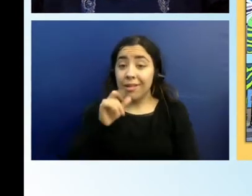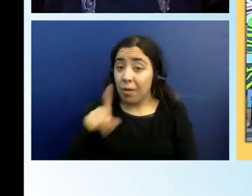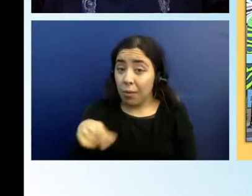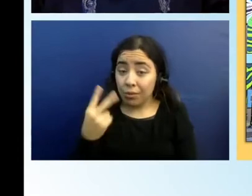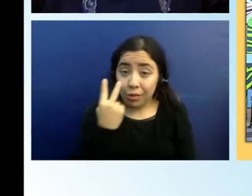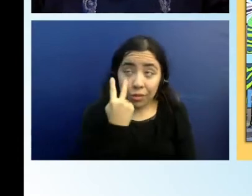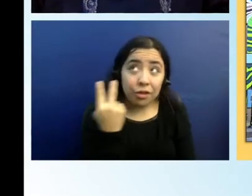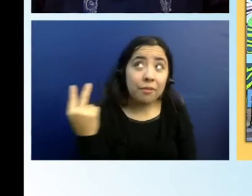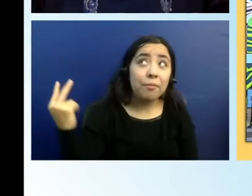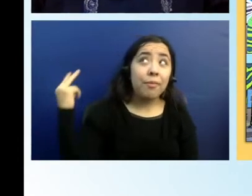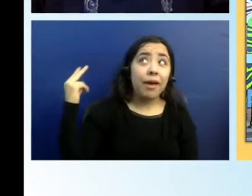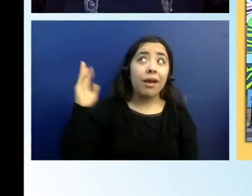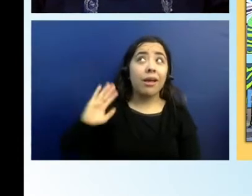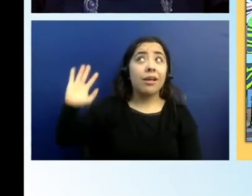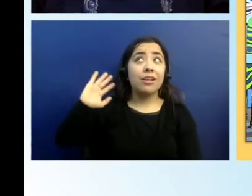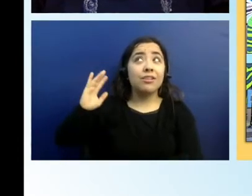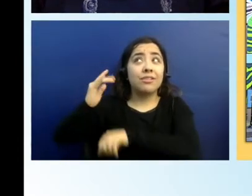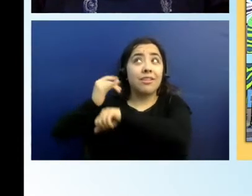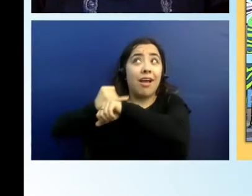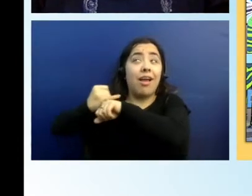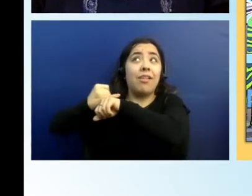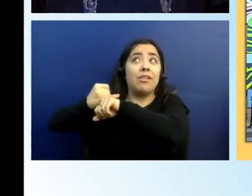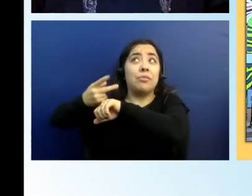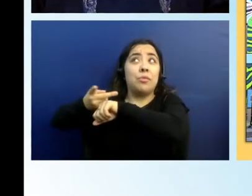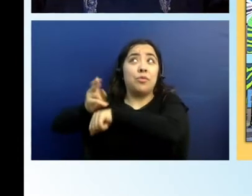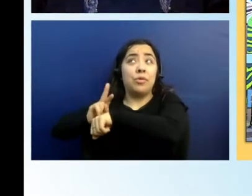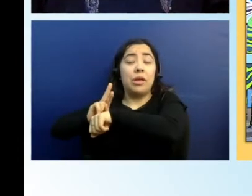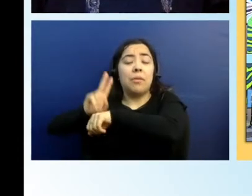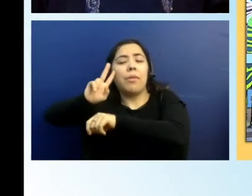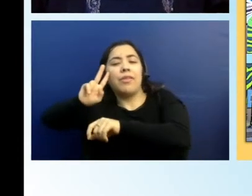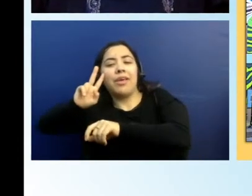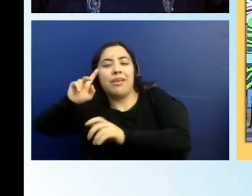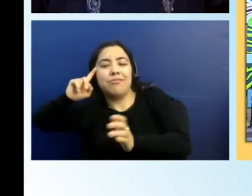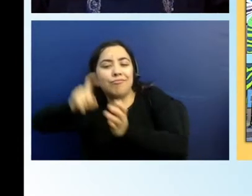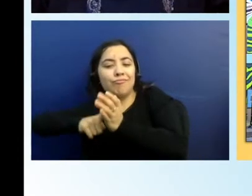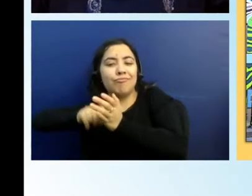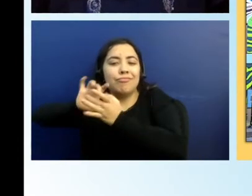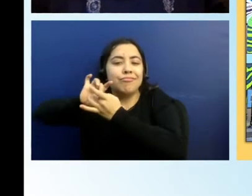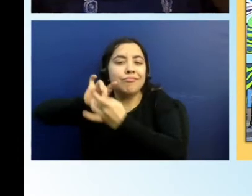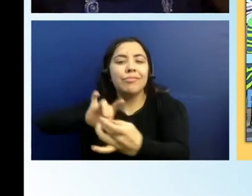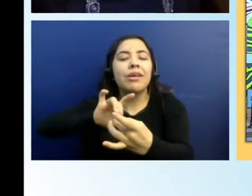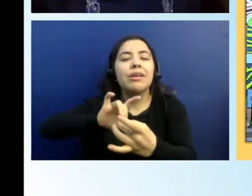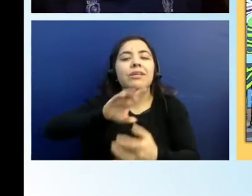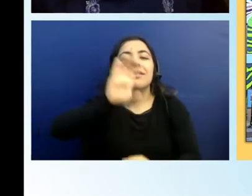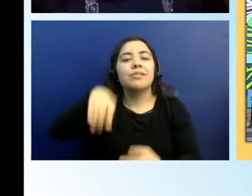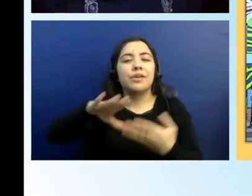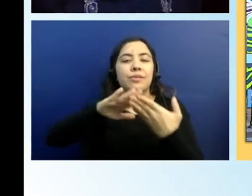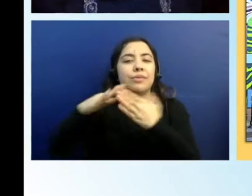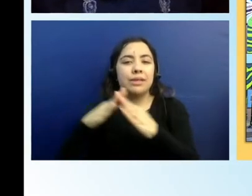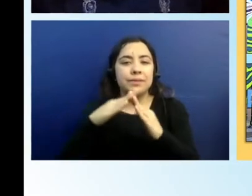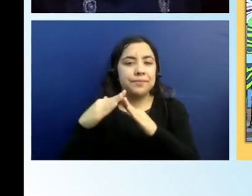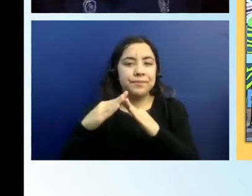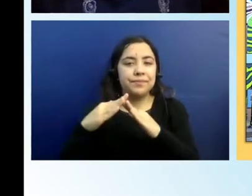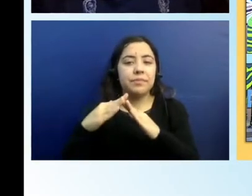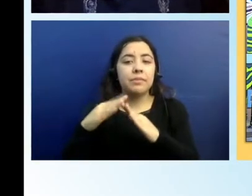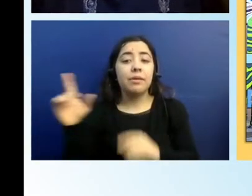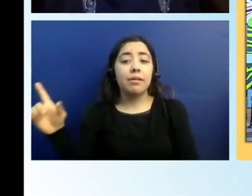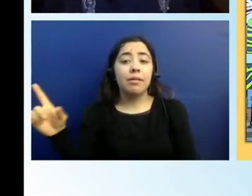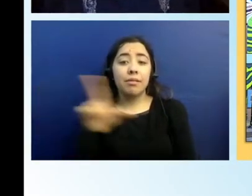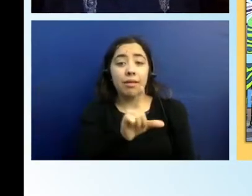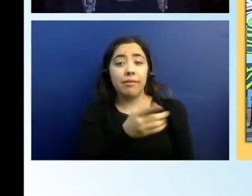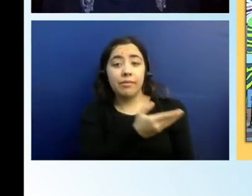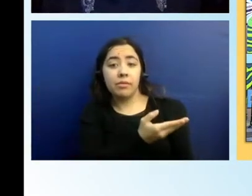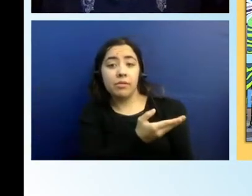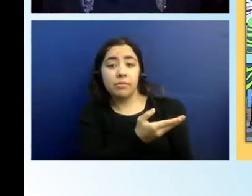island of Puerto Rico, they look to the city of Chicago. So on the left, we have Christian's image where